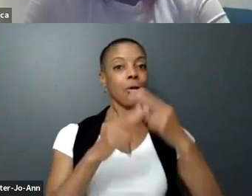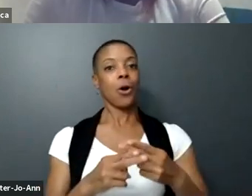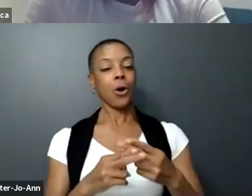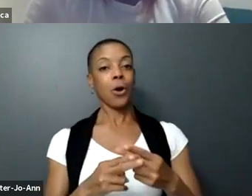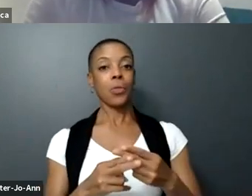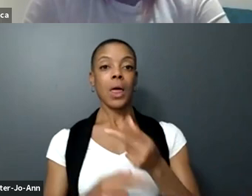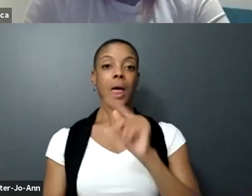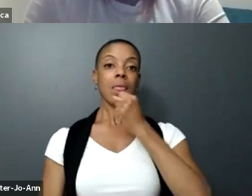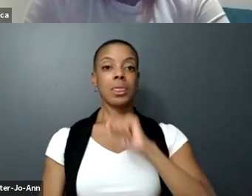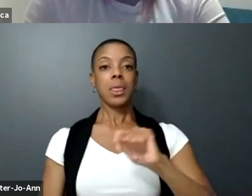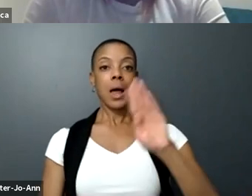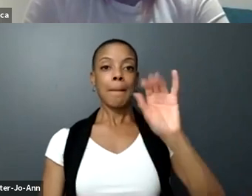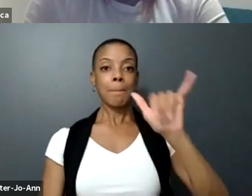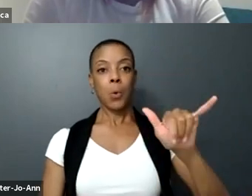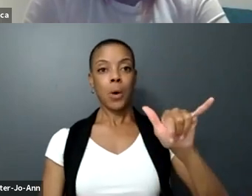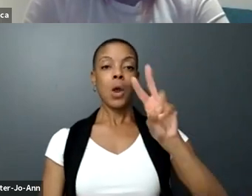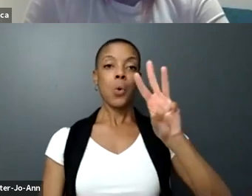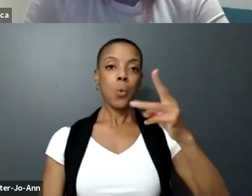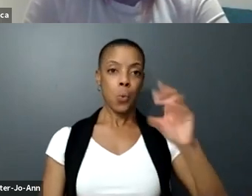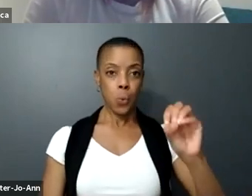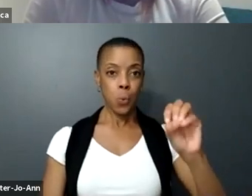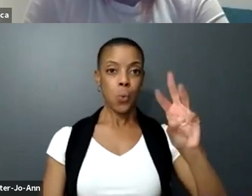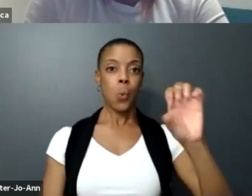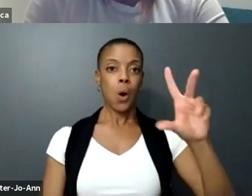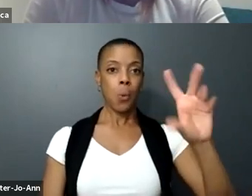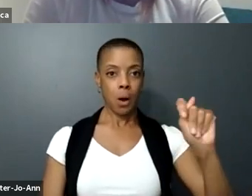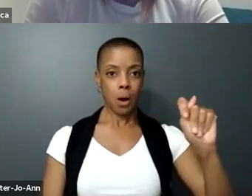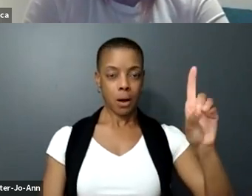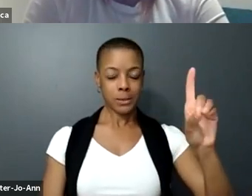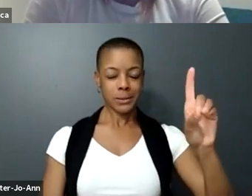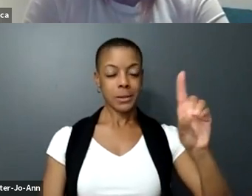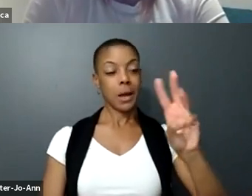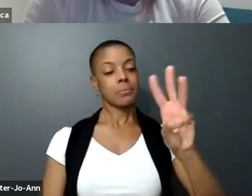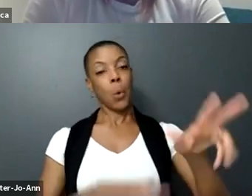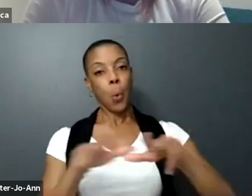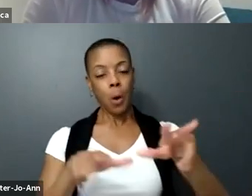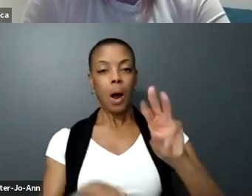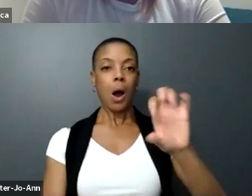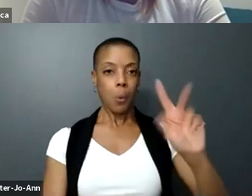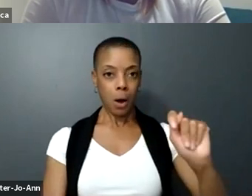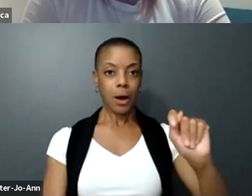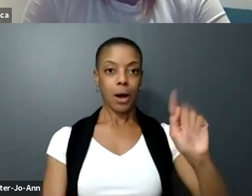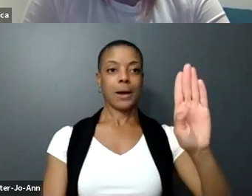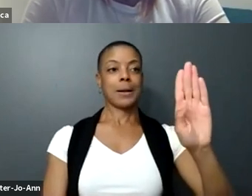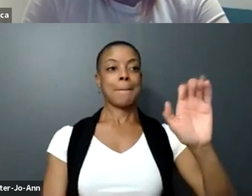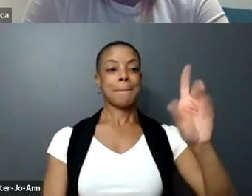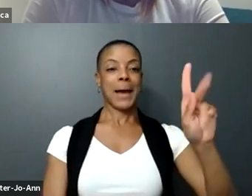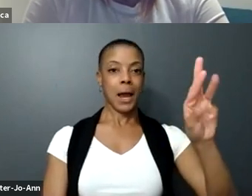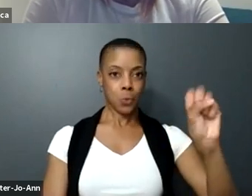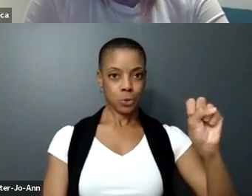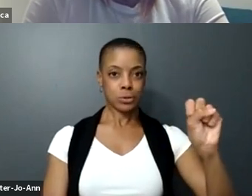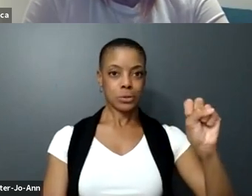Backwards. And you can find it online. It's by Ben Suris, S-U-R-E-S. It's a beautifully